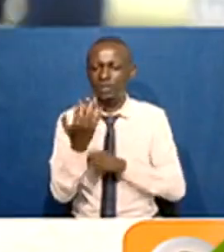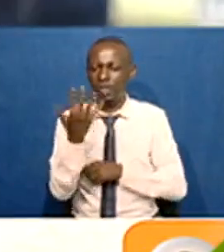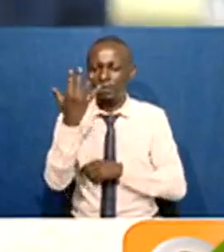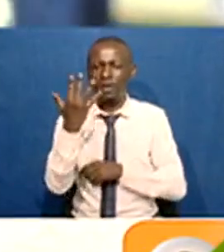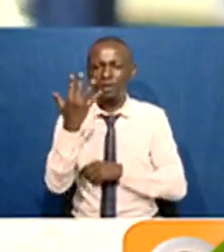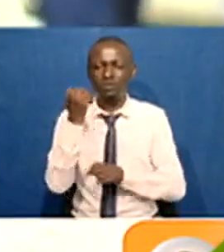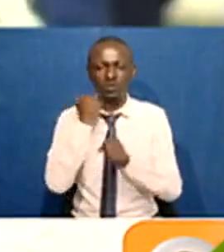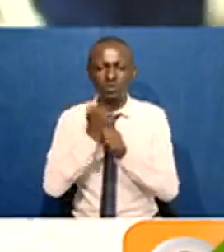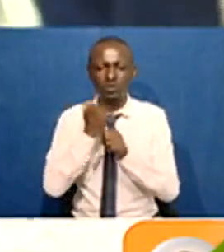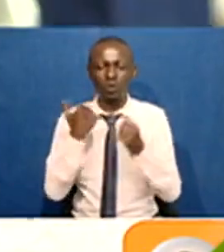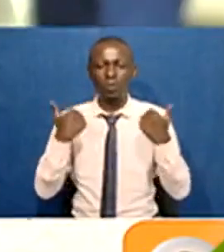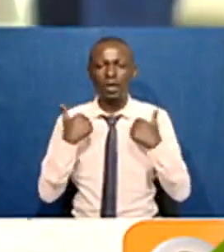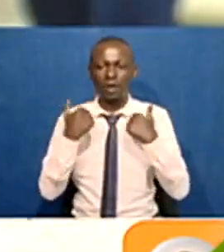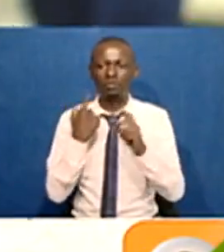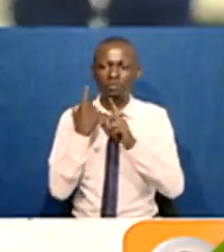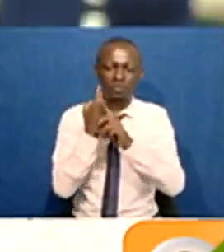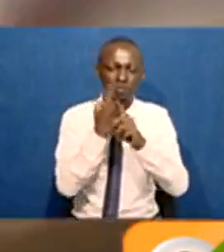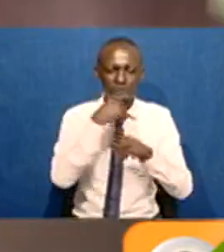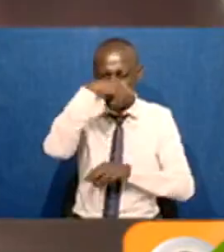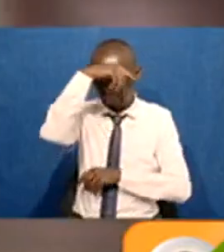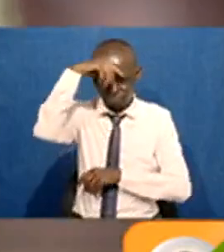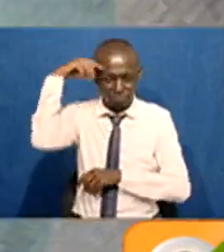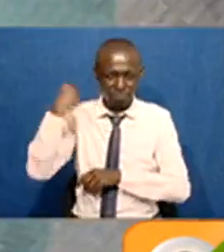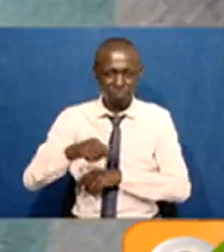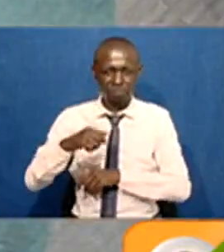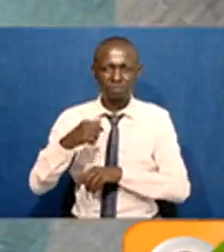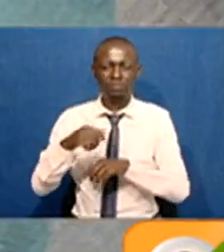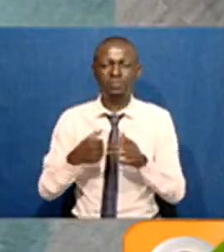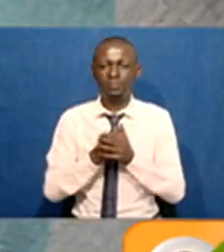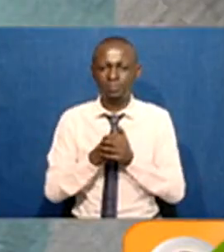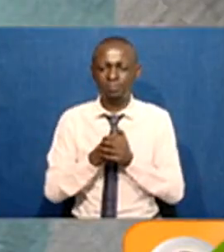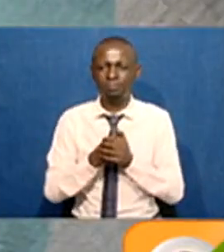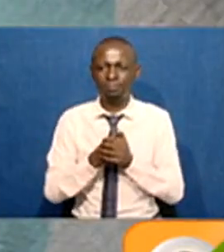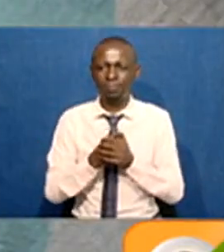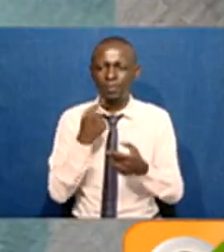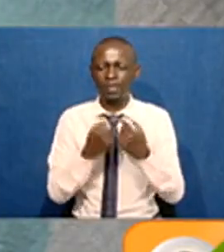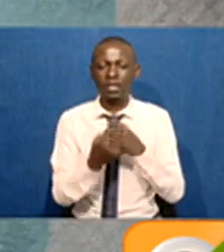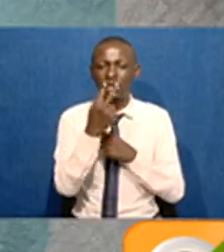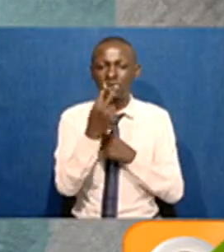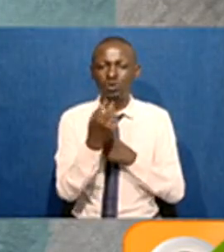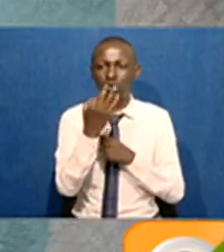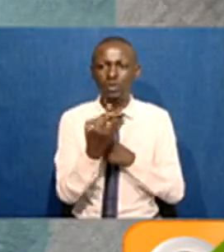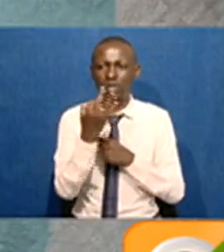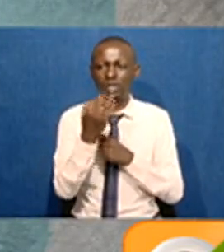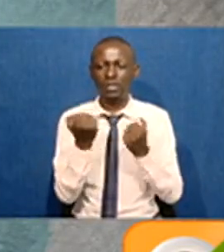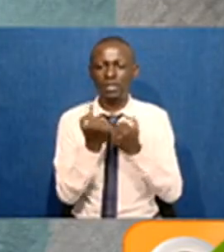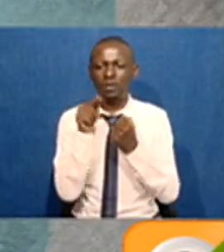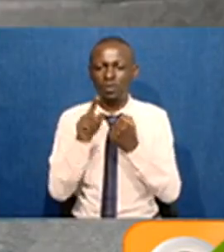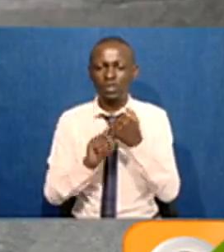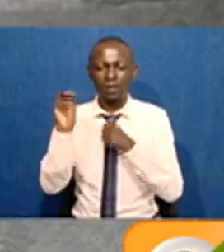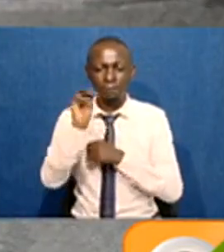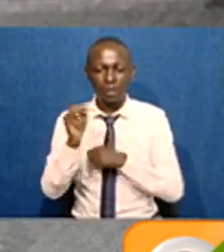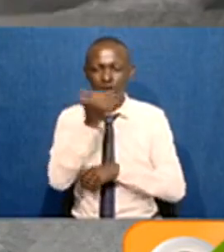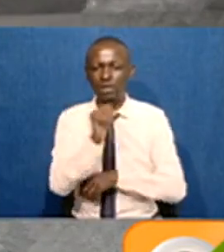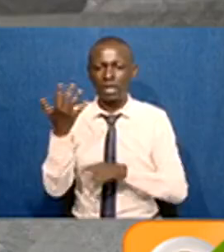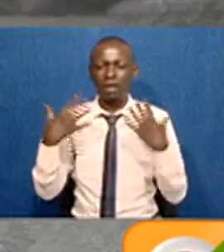highly employed in the informal sector and the service sector. As of 2023, out of 11.6 million young working Kenyans,